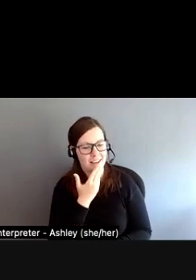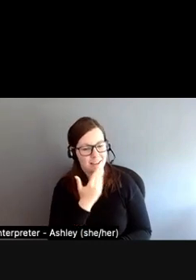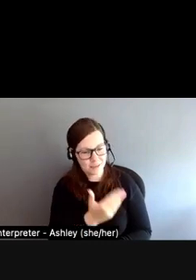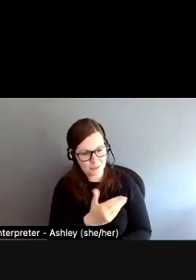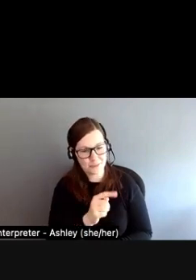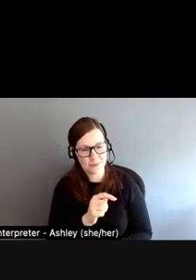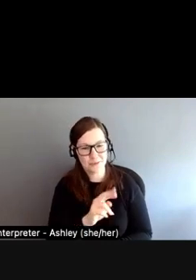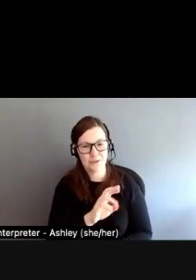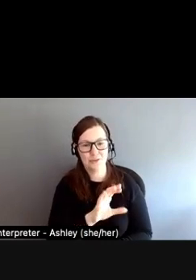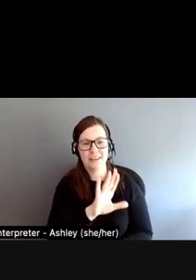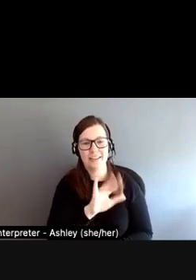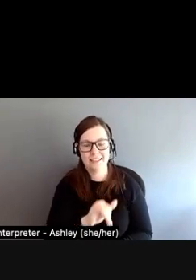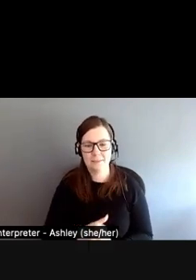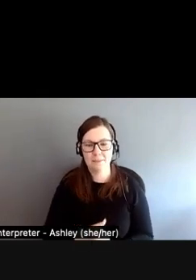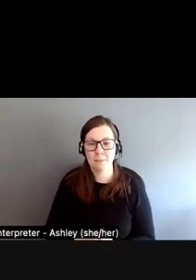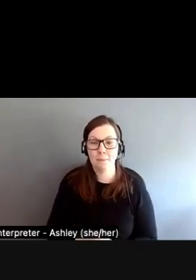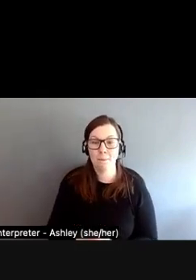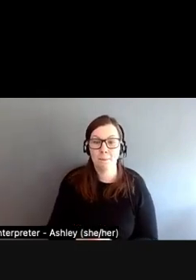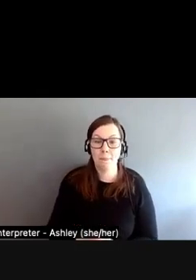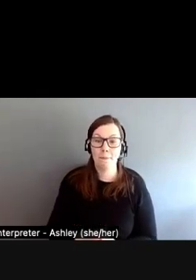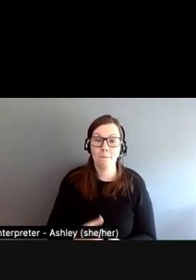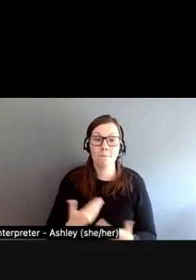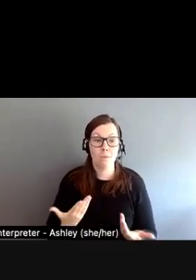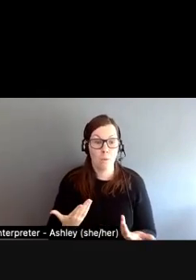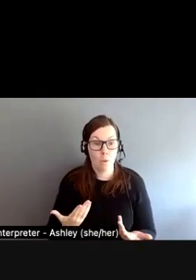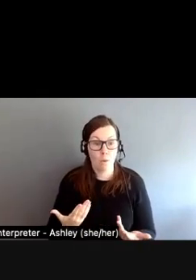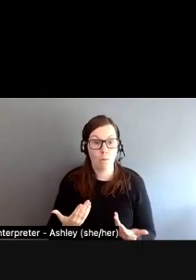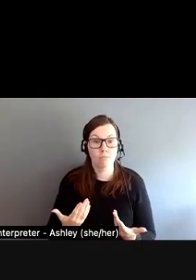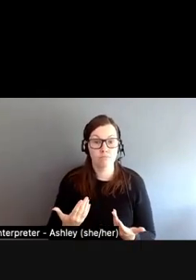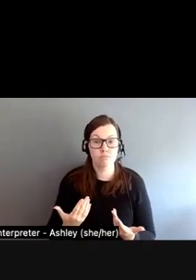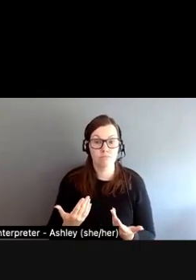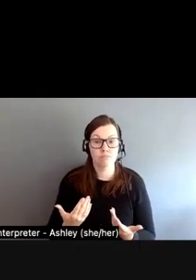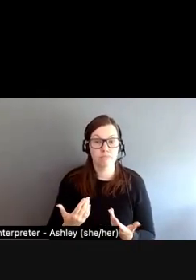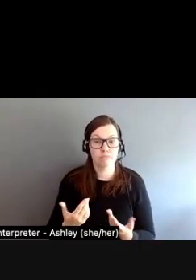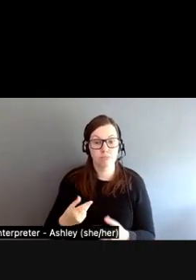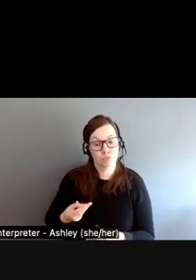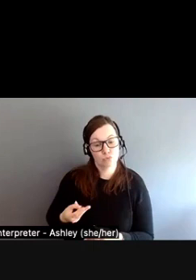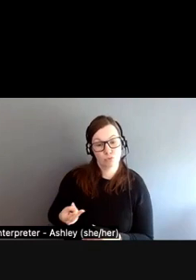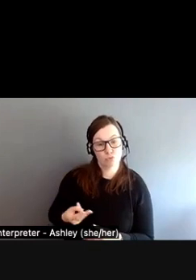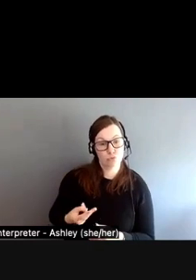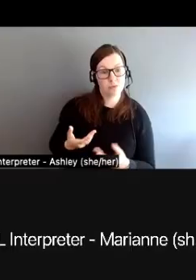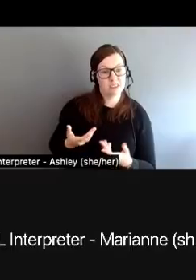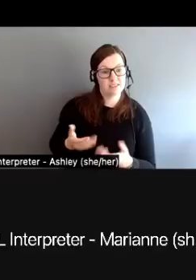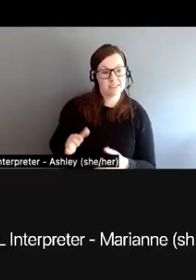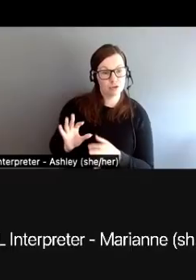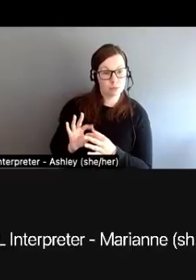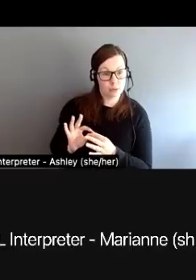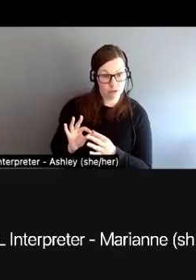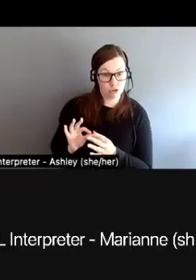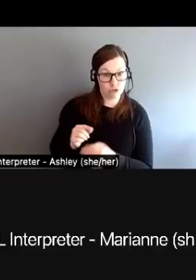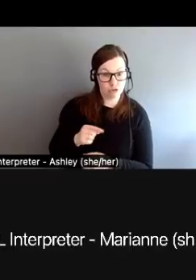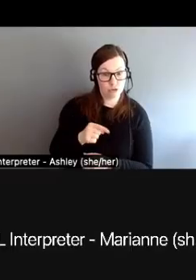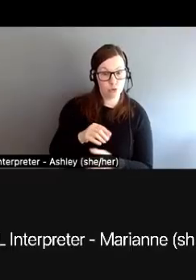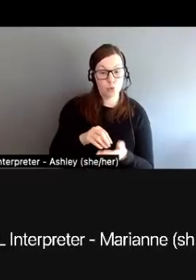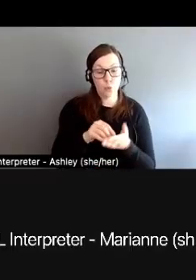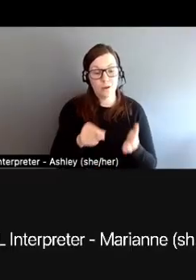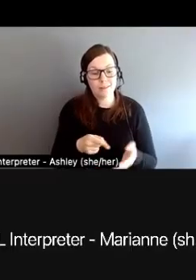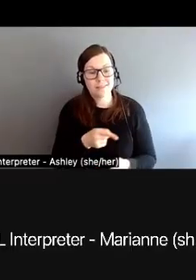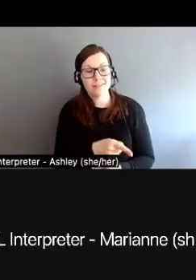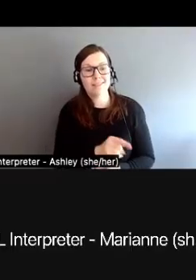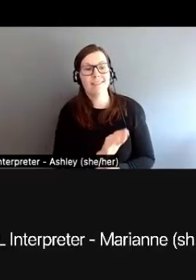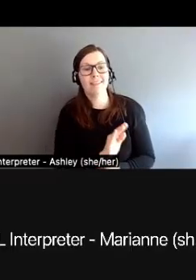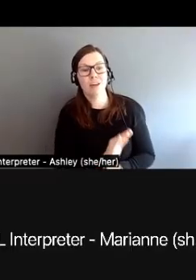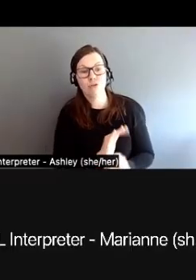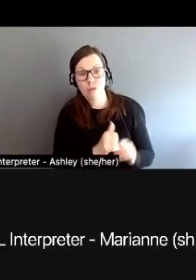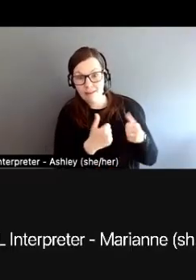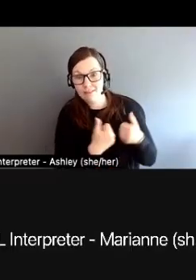So as we listed before, like the Learners Challenge, and now I'm going to talk about